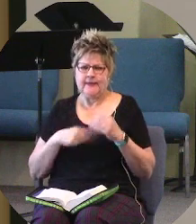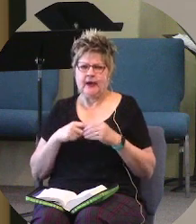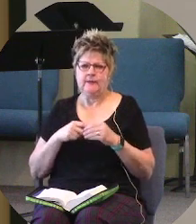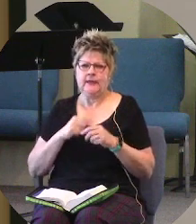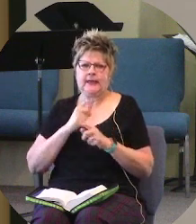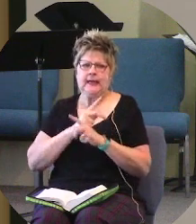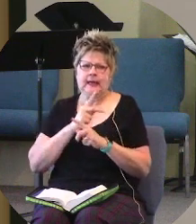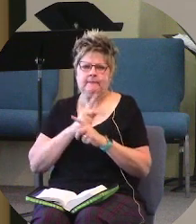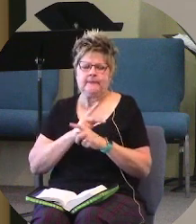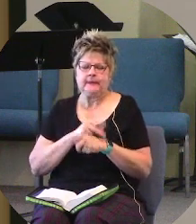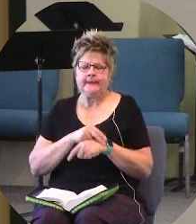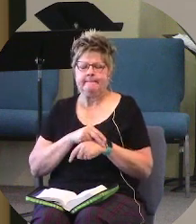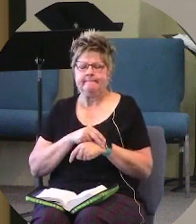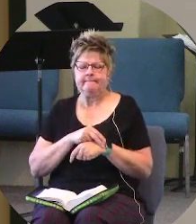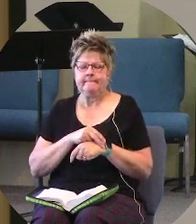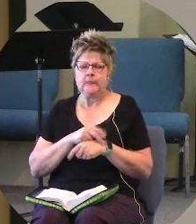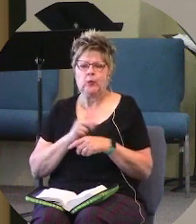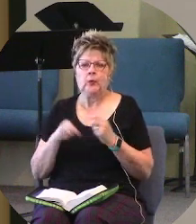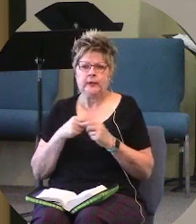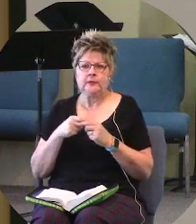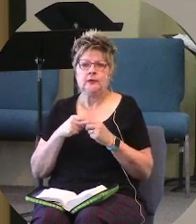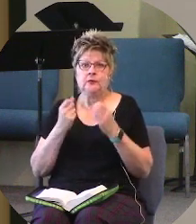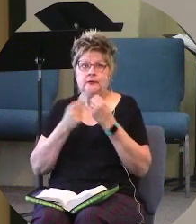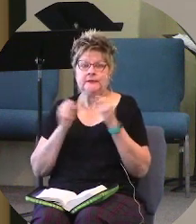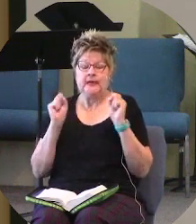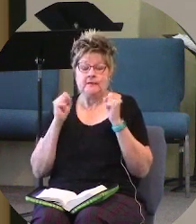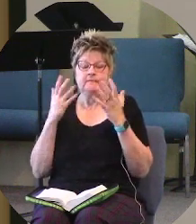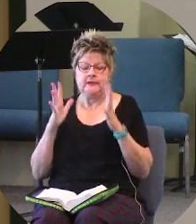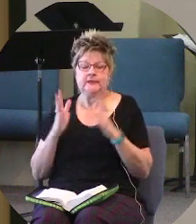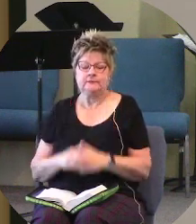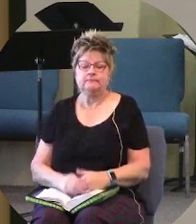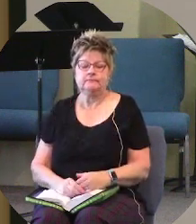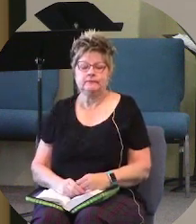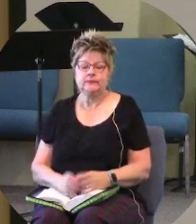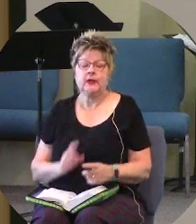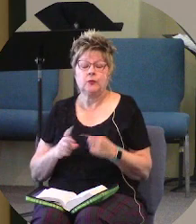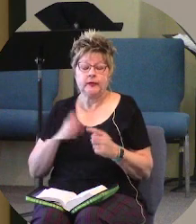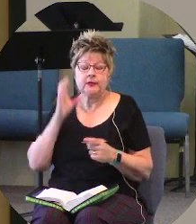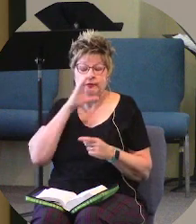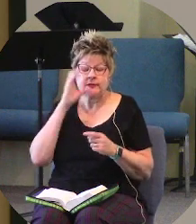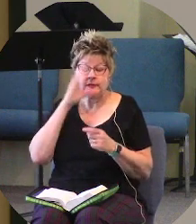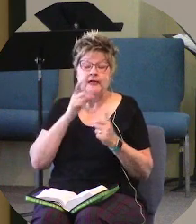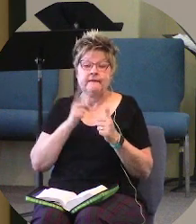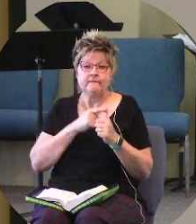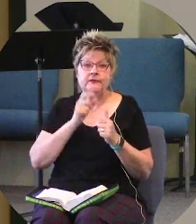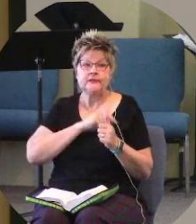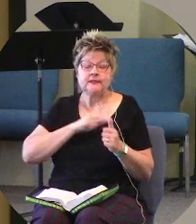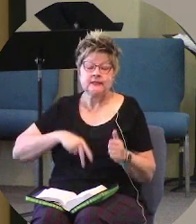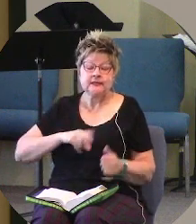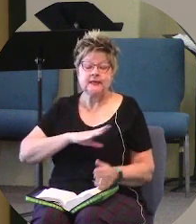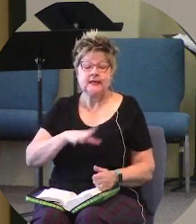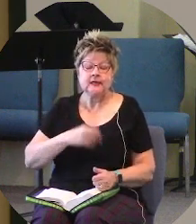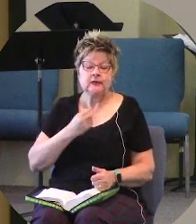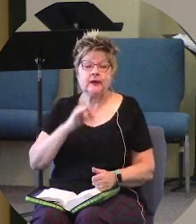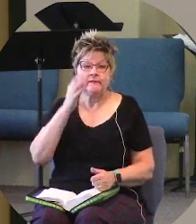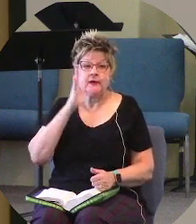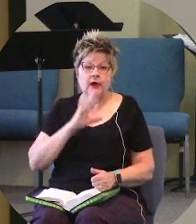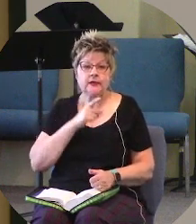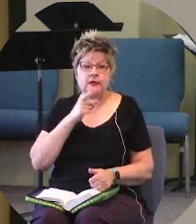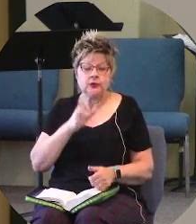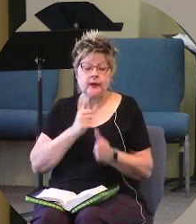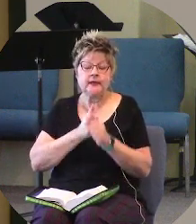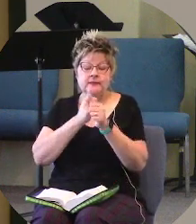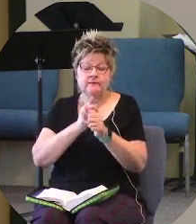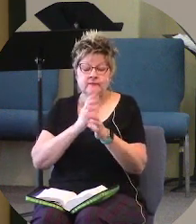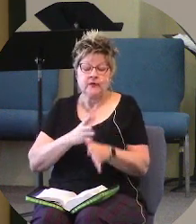kept when you are saved. And when you seek first the kingdom of God, you as a